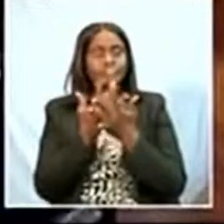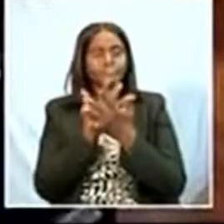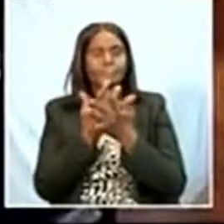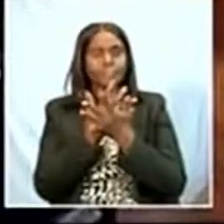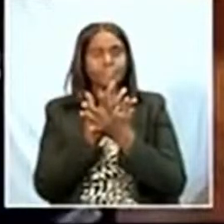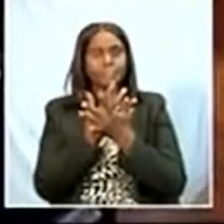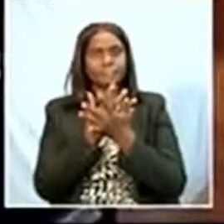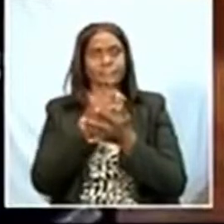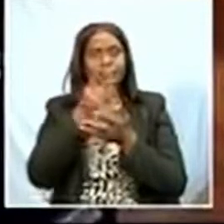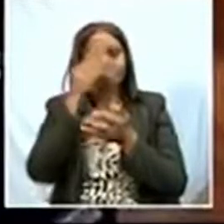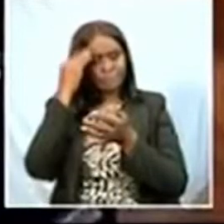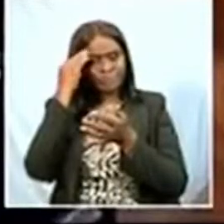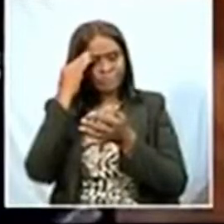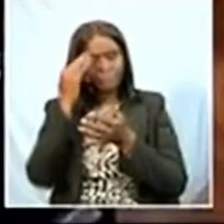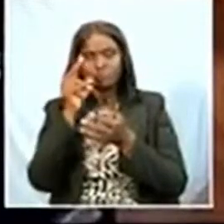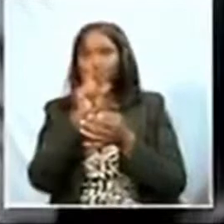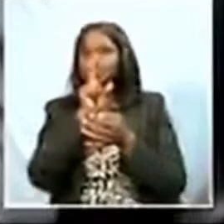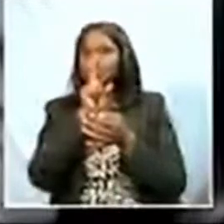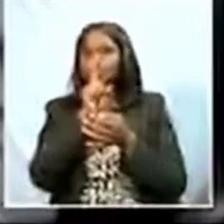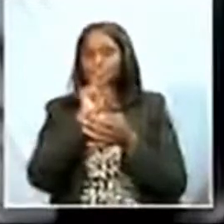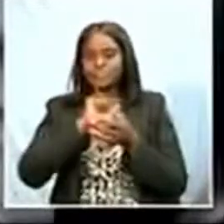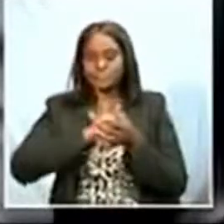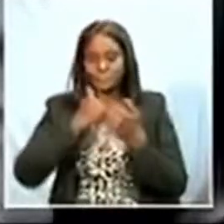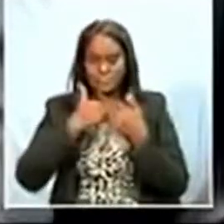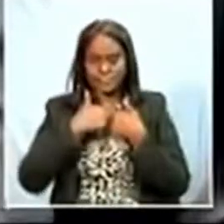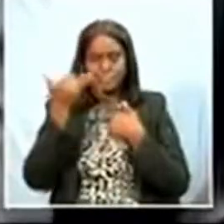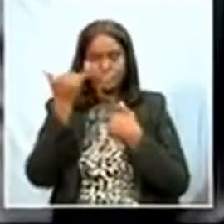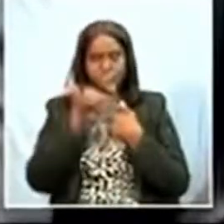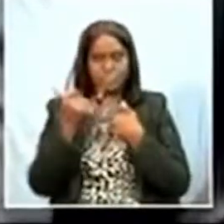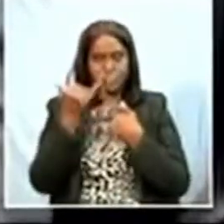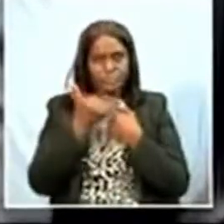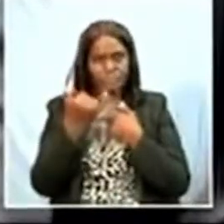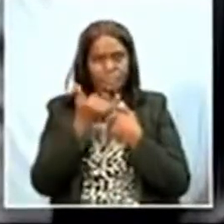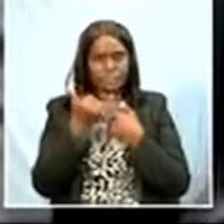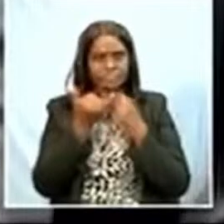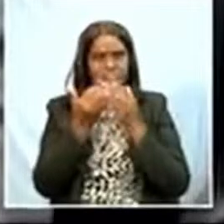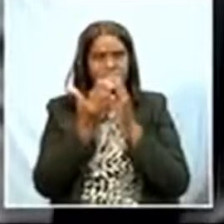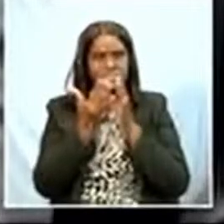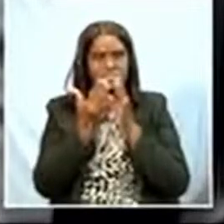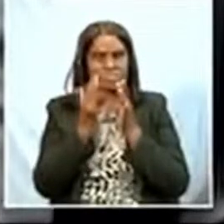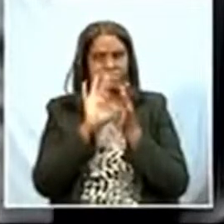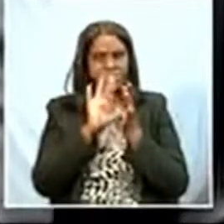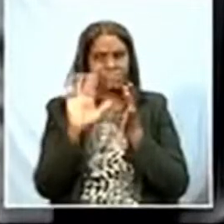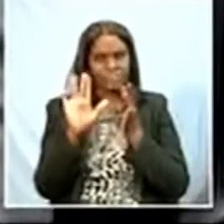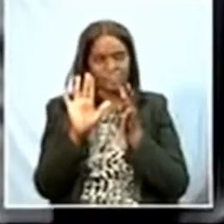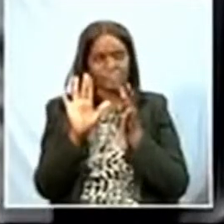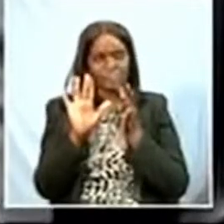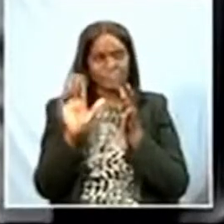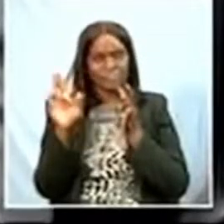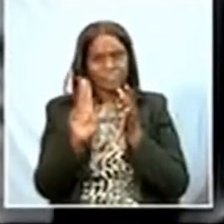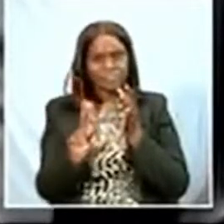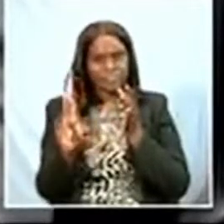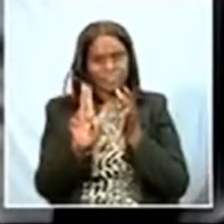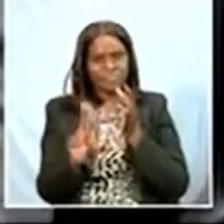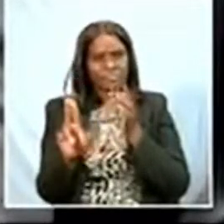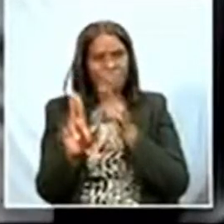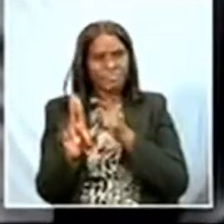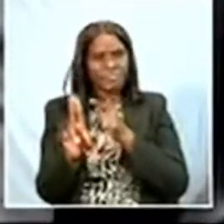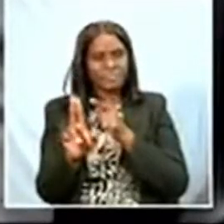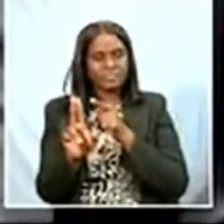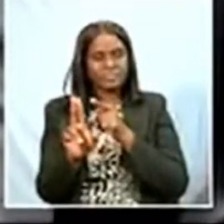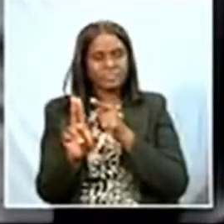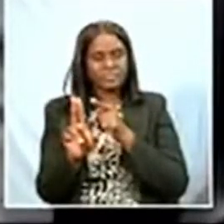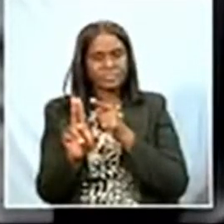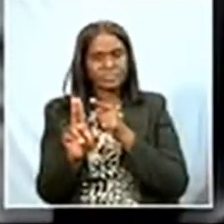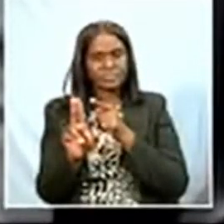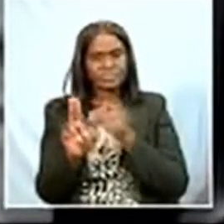You know very well, witness, that we had the Eurobond, which I know the usage.